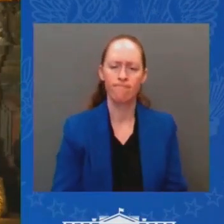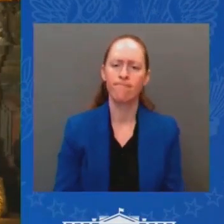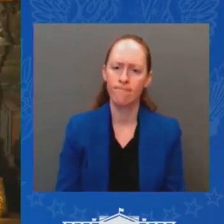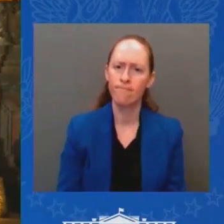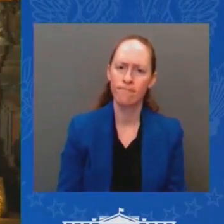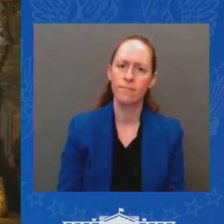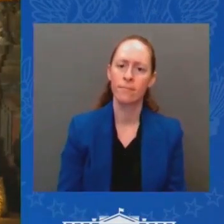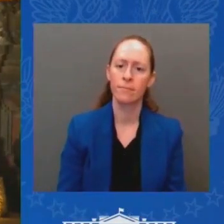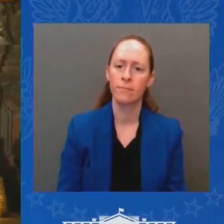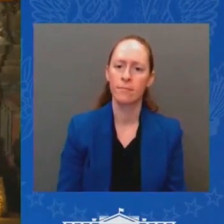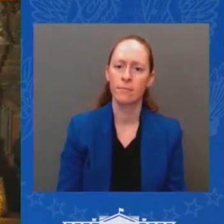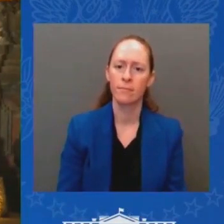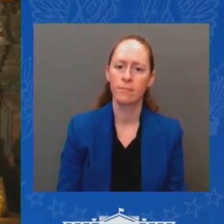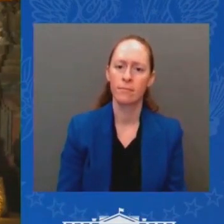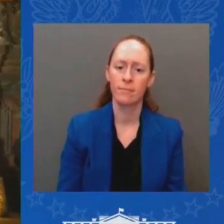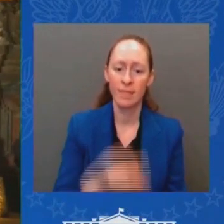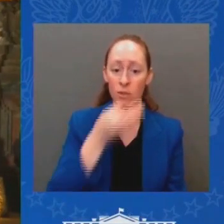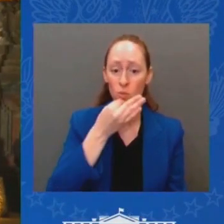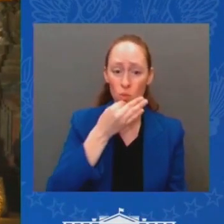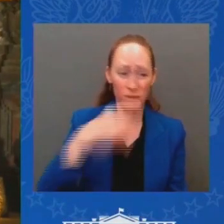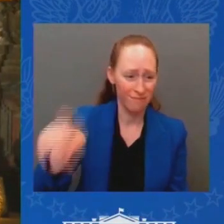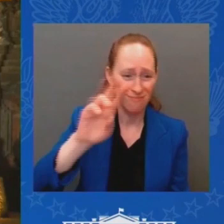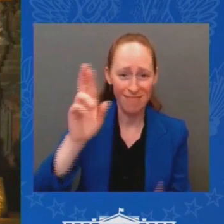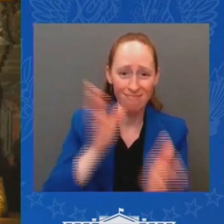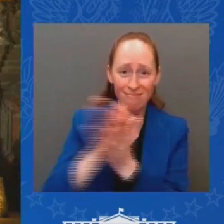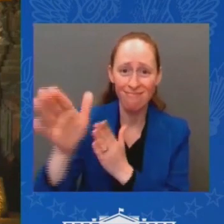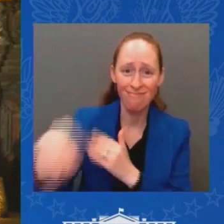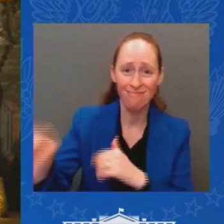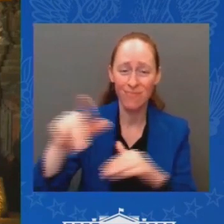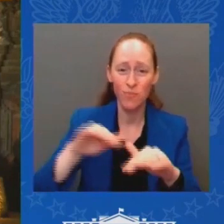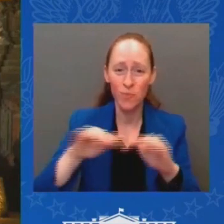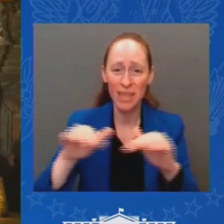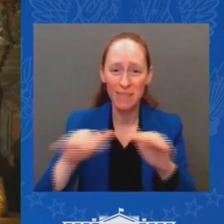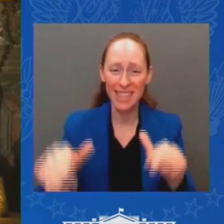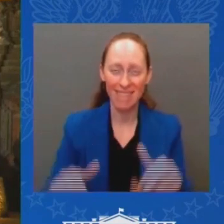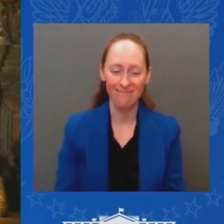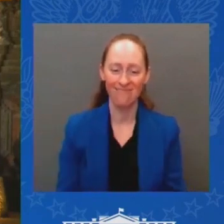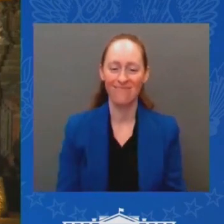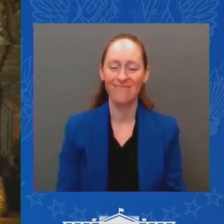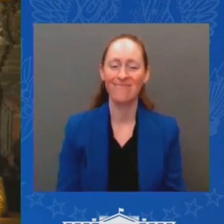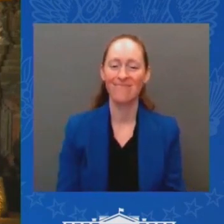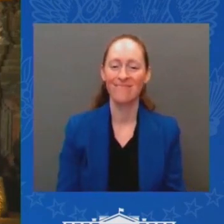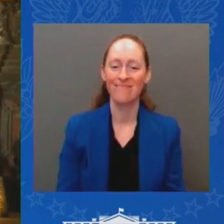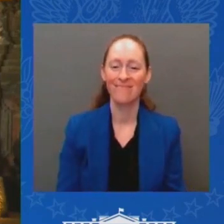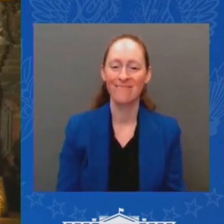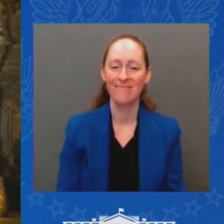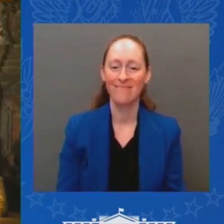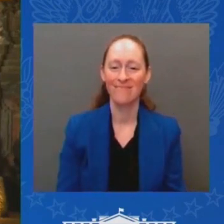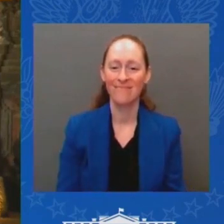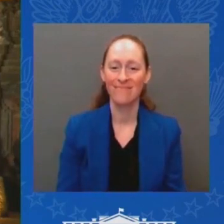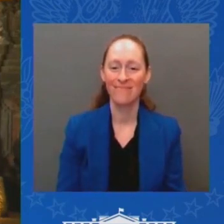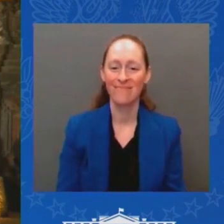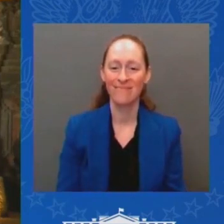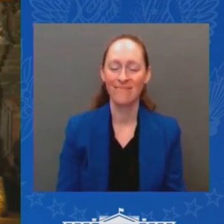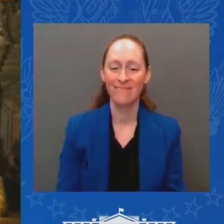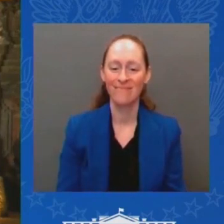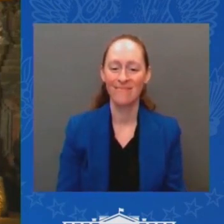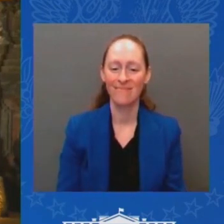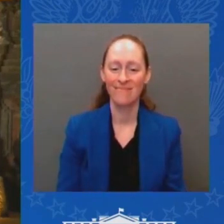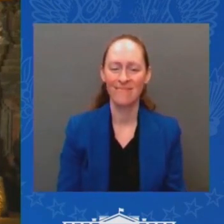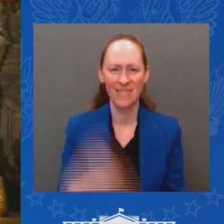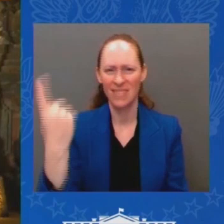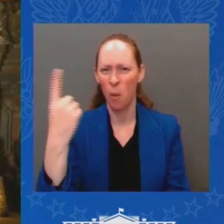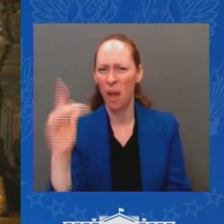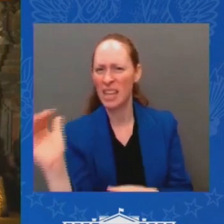expect from Congress as it relates to abortion rights after the midterms? I don't think they can expect much of anything other than we're going to